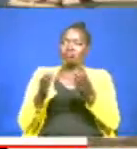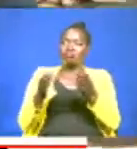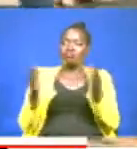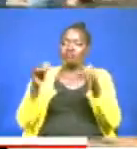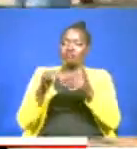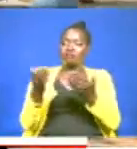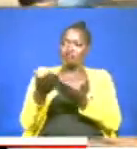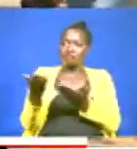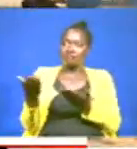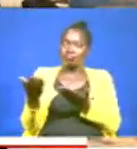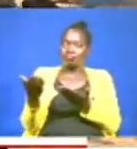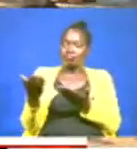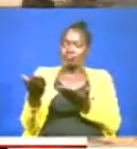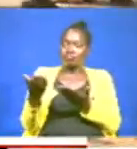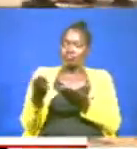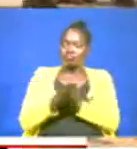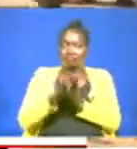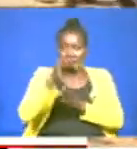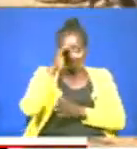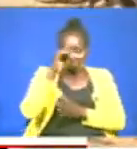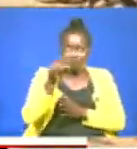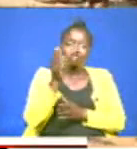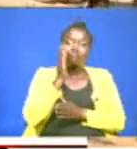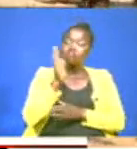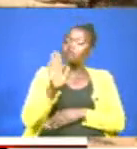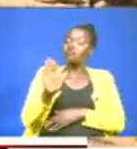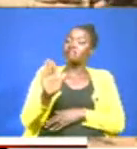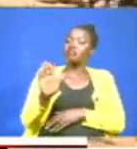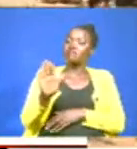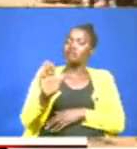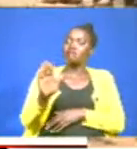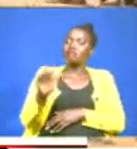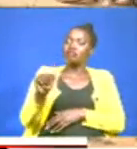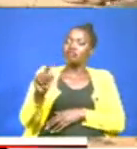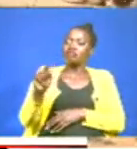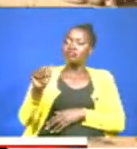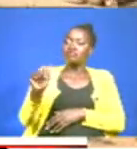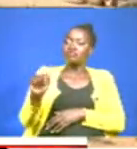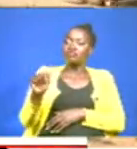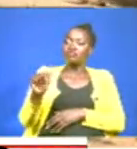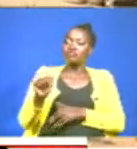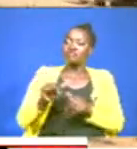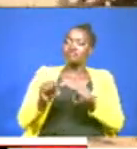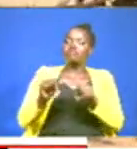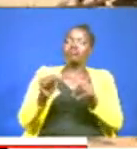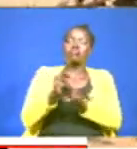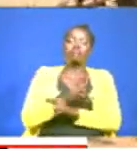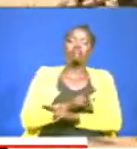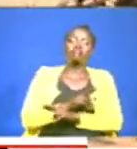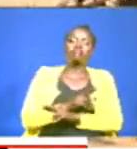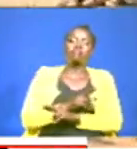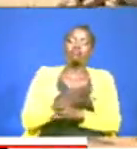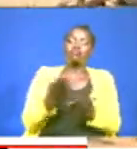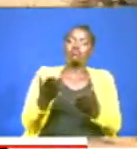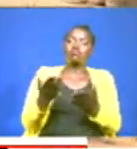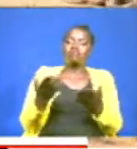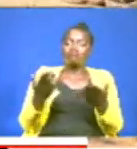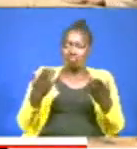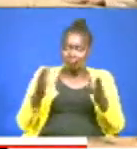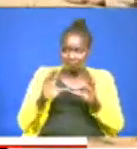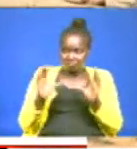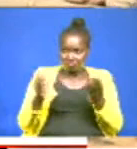here to pay homage to their mother Atana Yeche, and as she continues to rest, the communities are on a quest